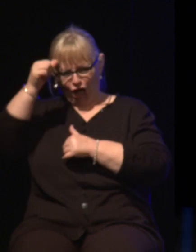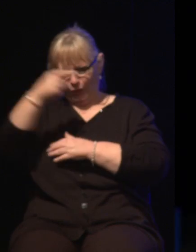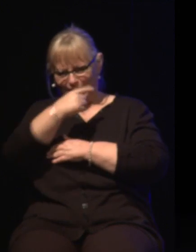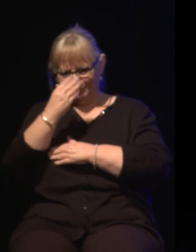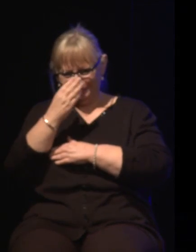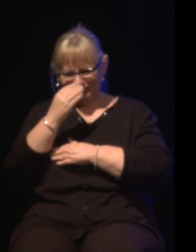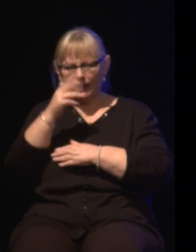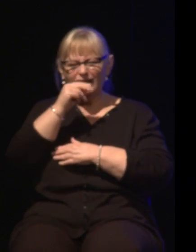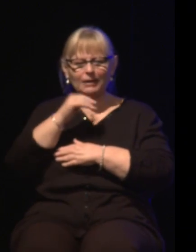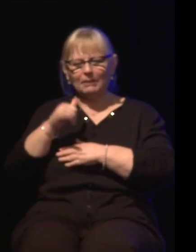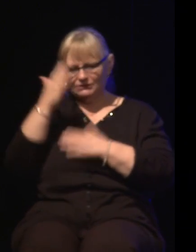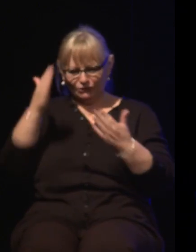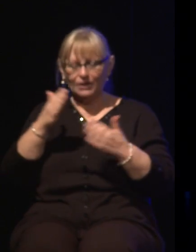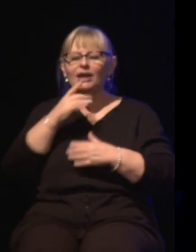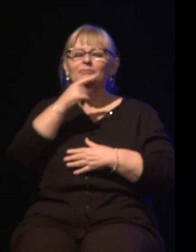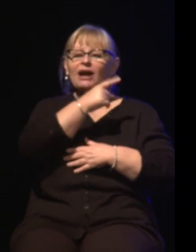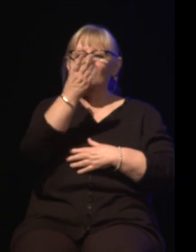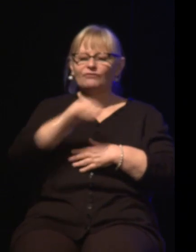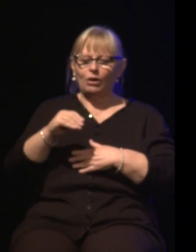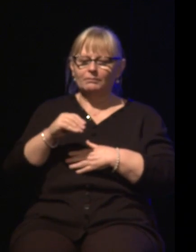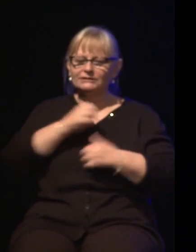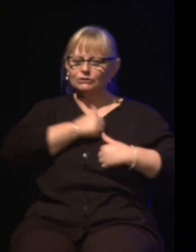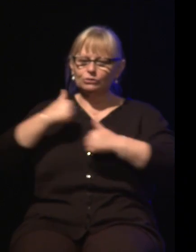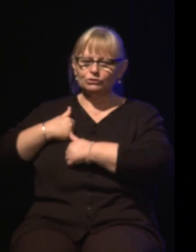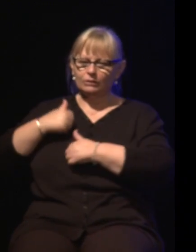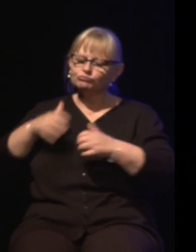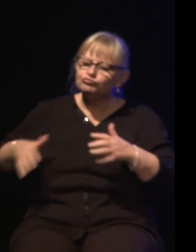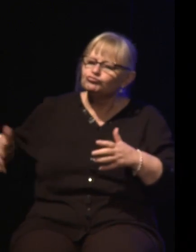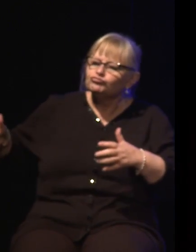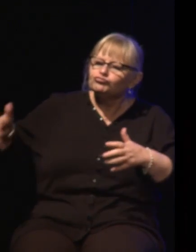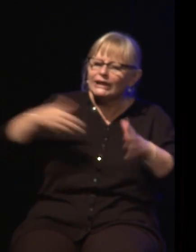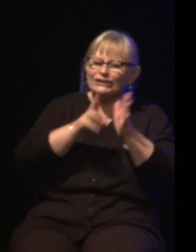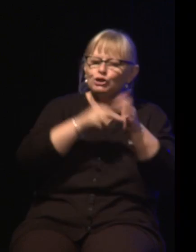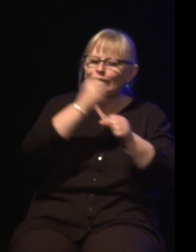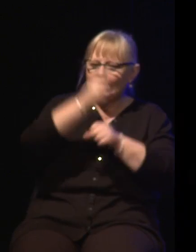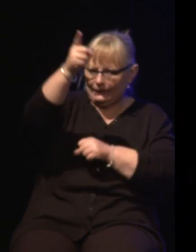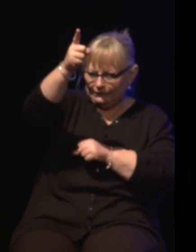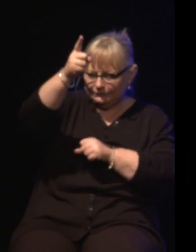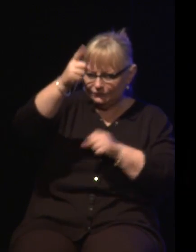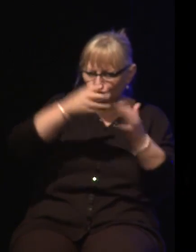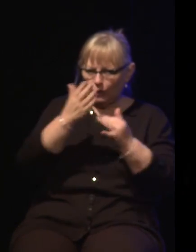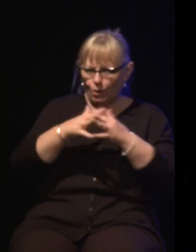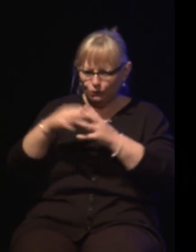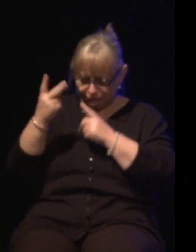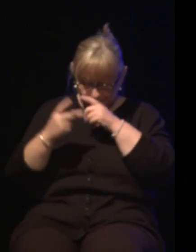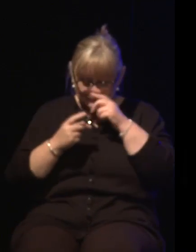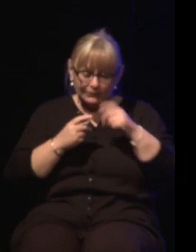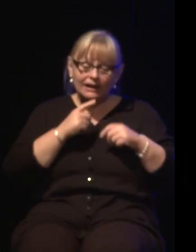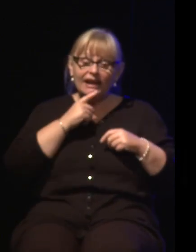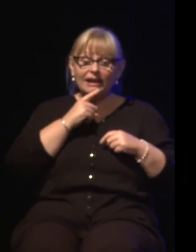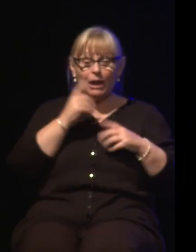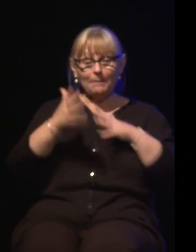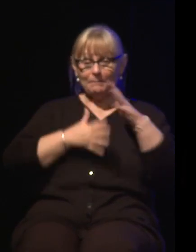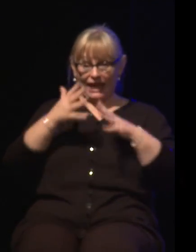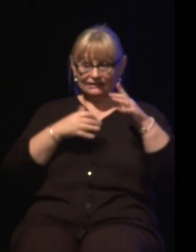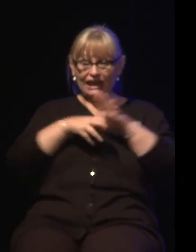a wounded soldier being helped in New Guinea. And basically it pointed out that in